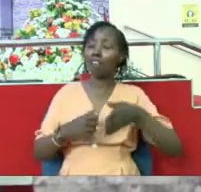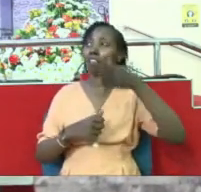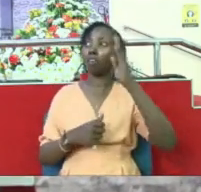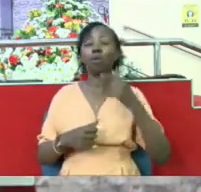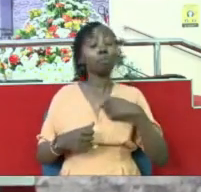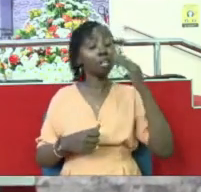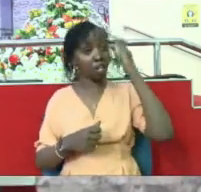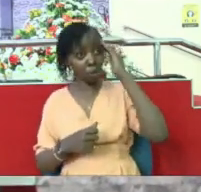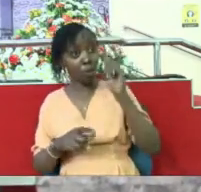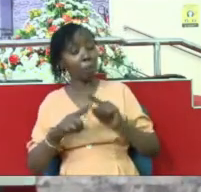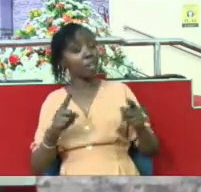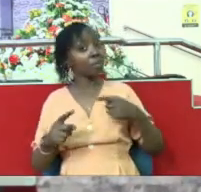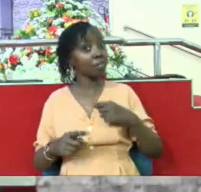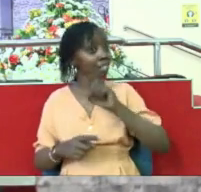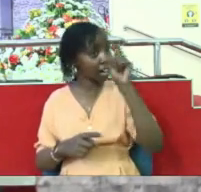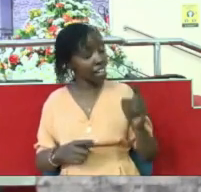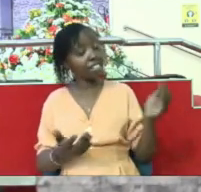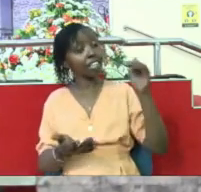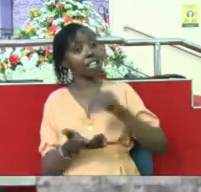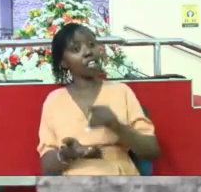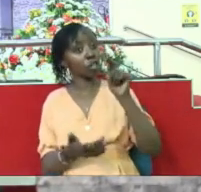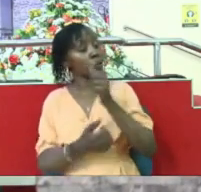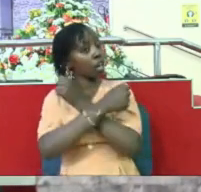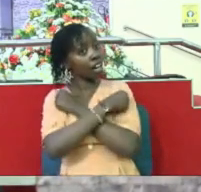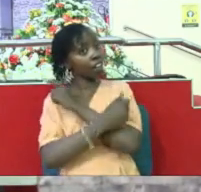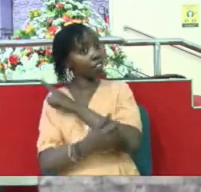still want to ask, do you love the Lord Jesus?